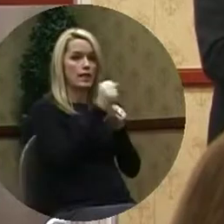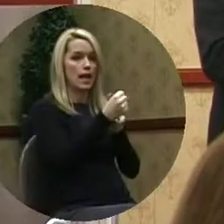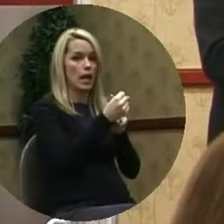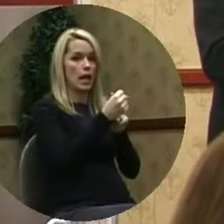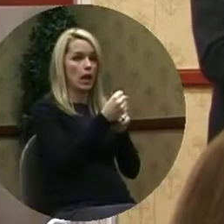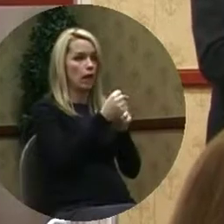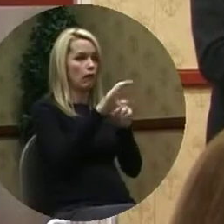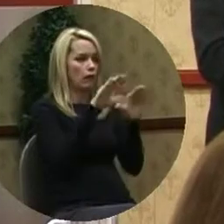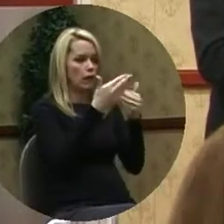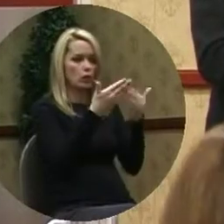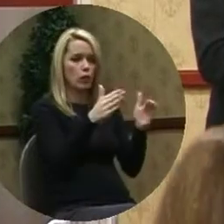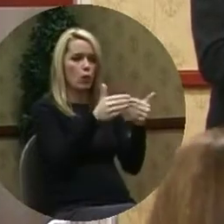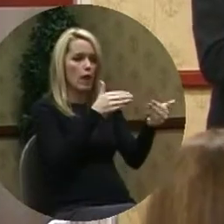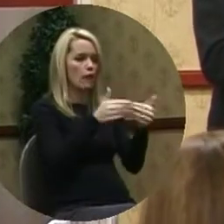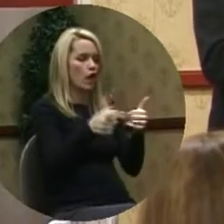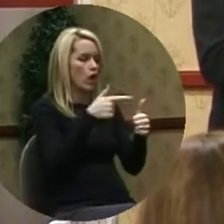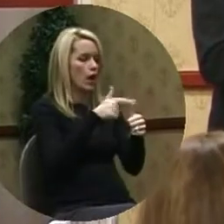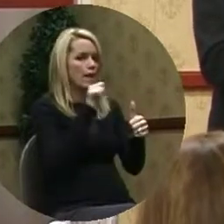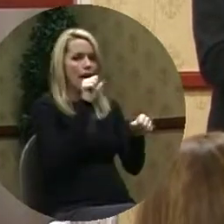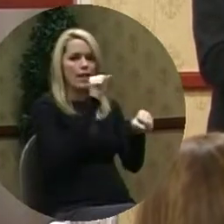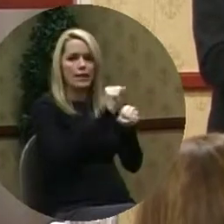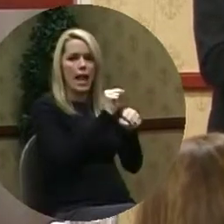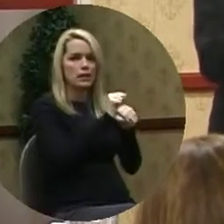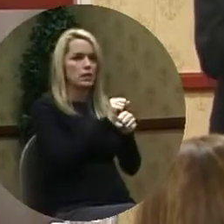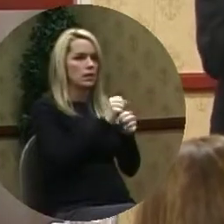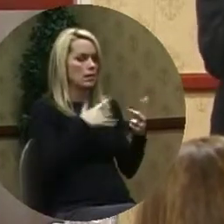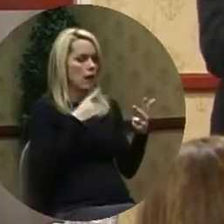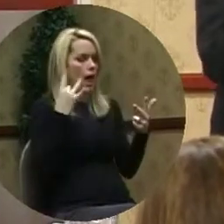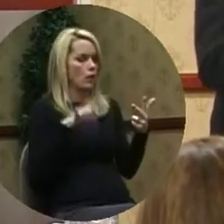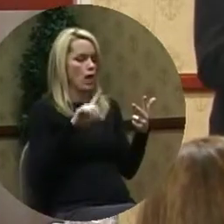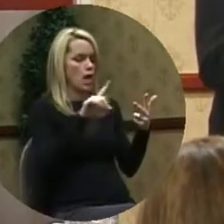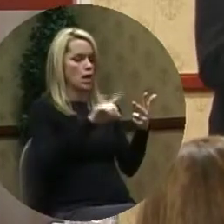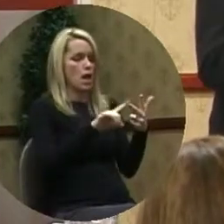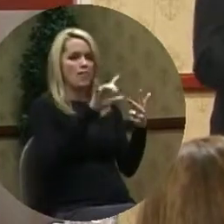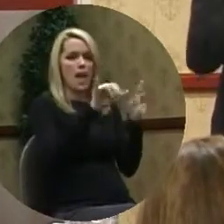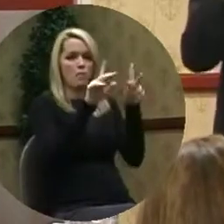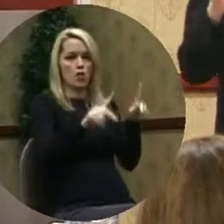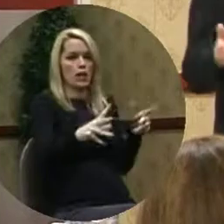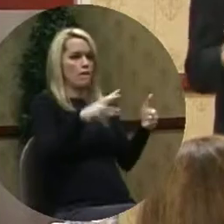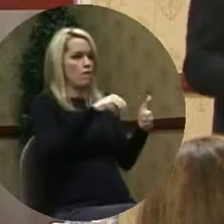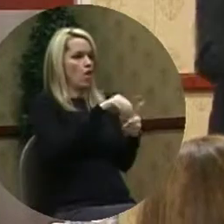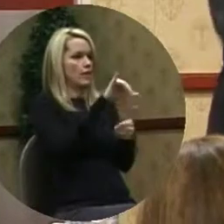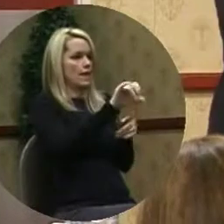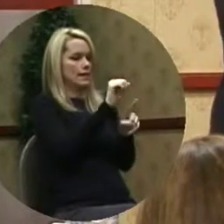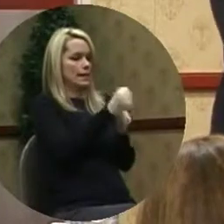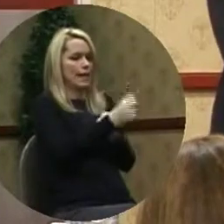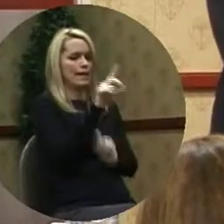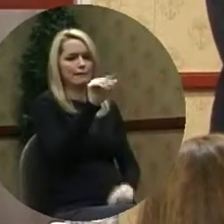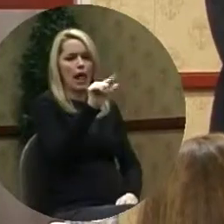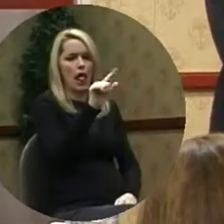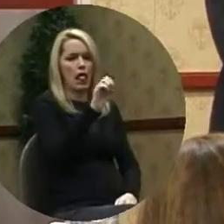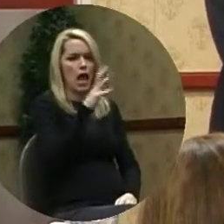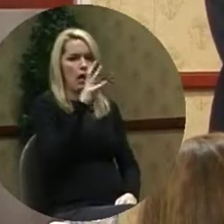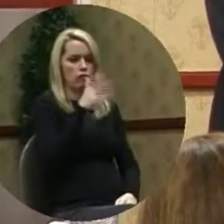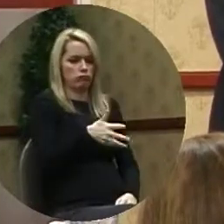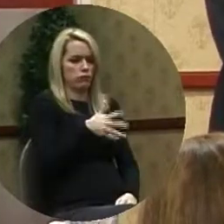like Dale. I don't like being around him. I don't want to have anything to do with him. And when Dale's around, I go